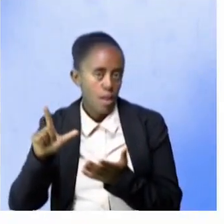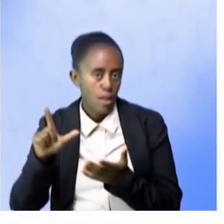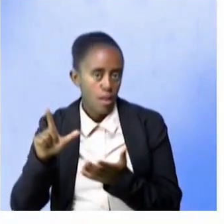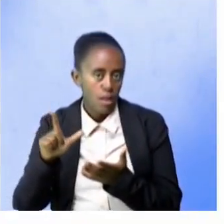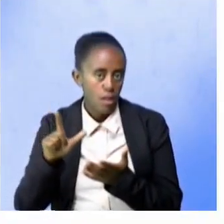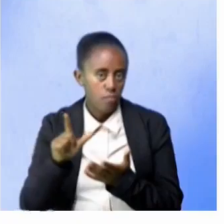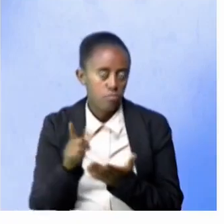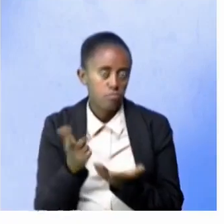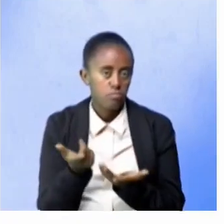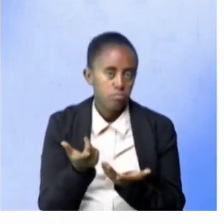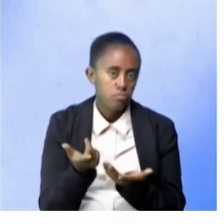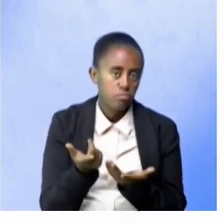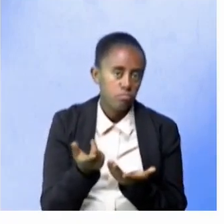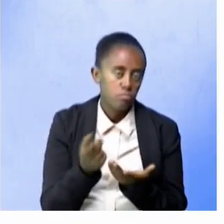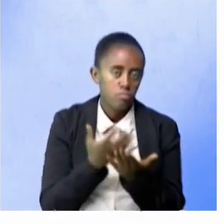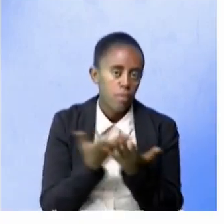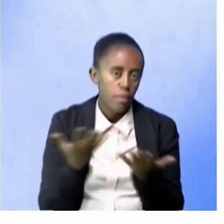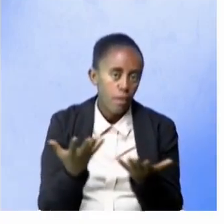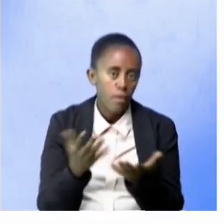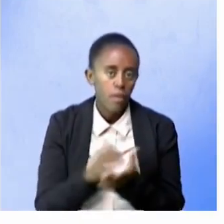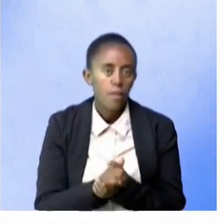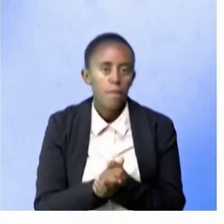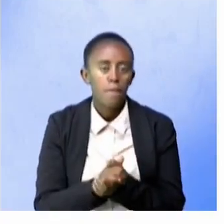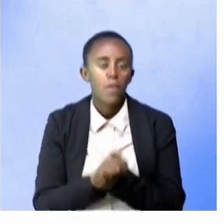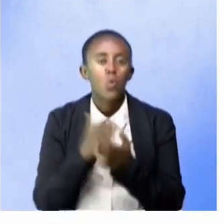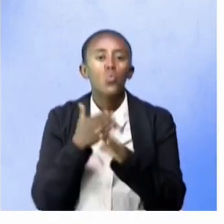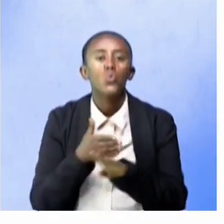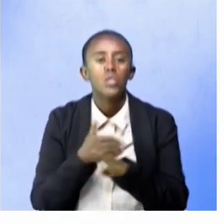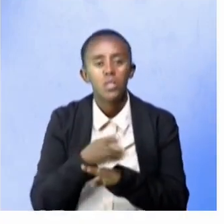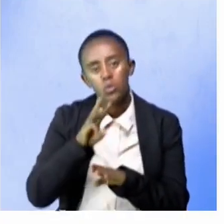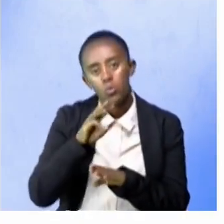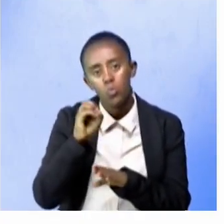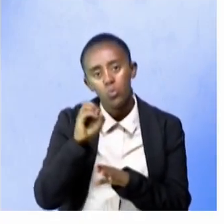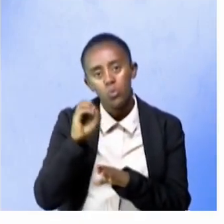Pair of words. That is wooden chair.